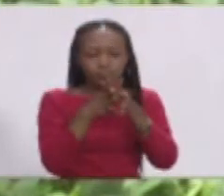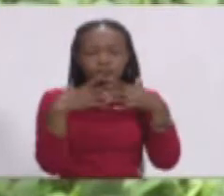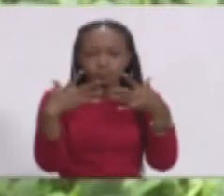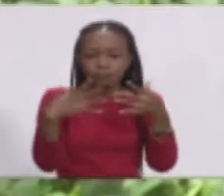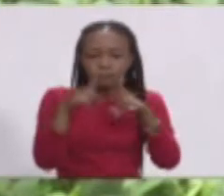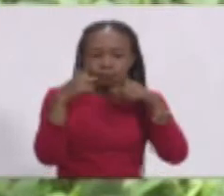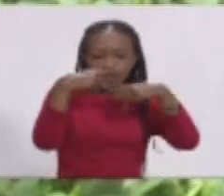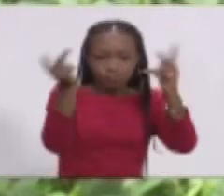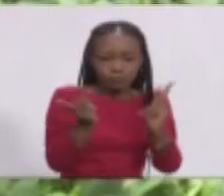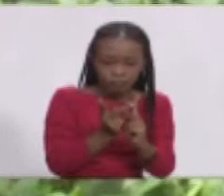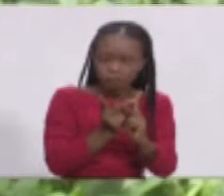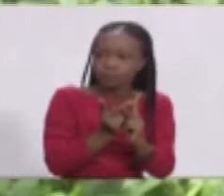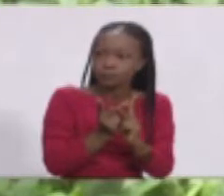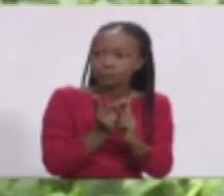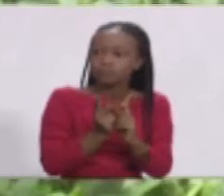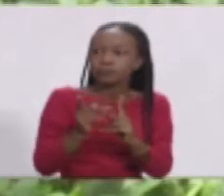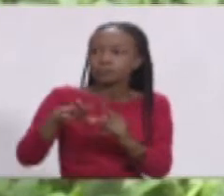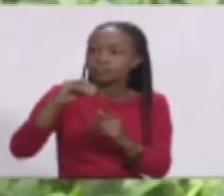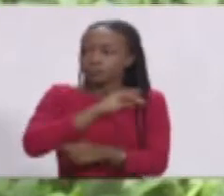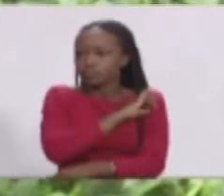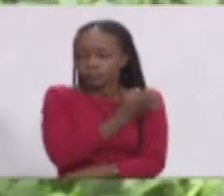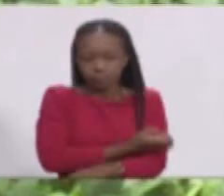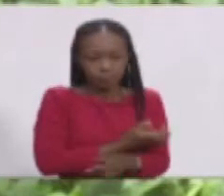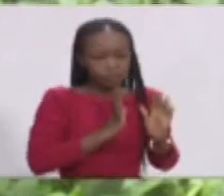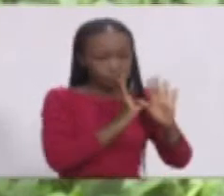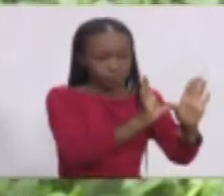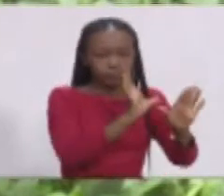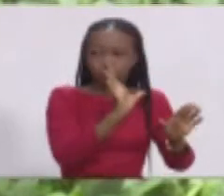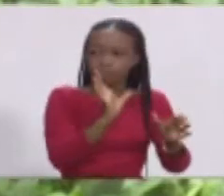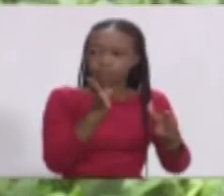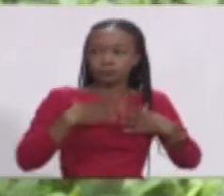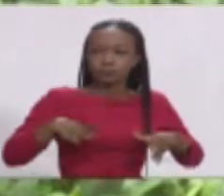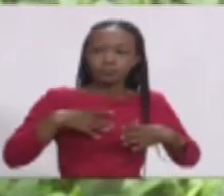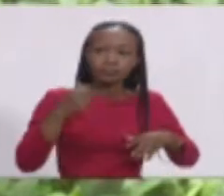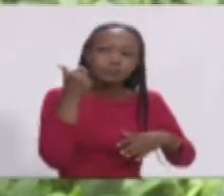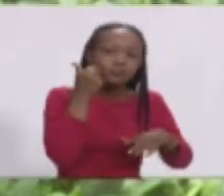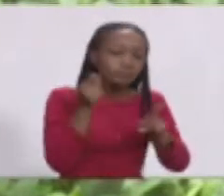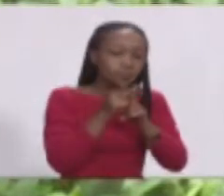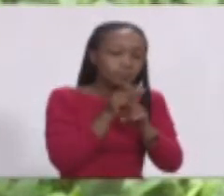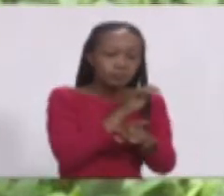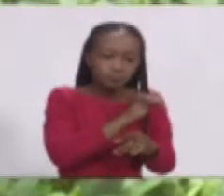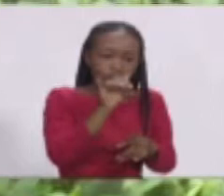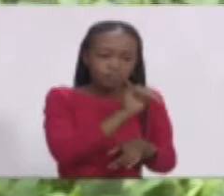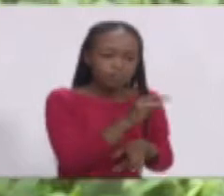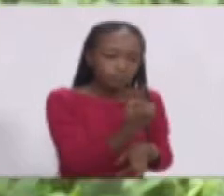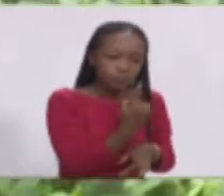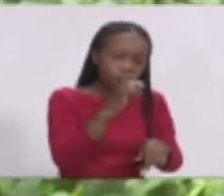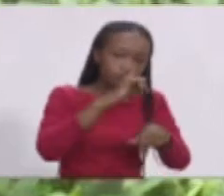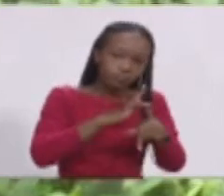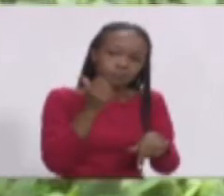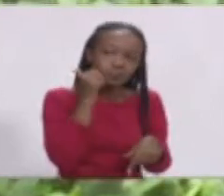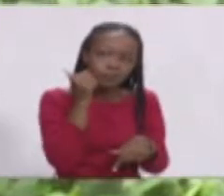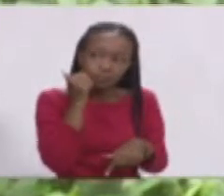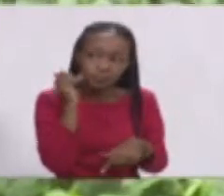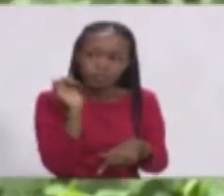surfaces, that we've taken the effort to isolate contact, I mean people who are sick, and quarantine those who are contacts of the sick.